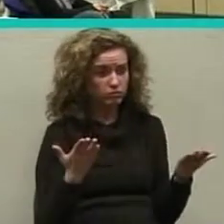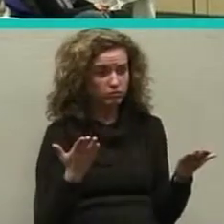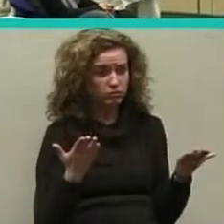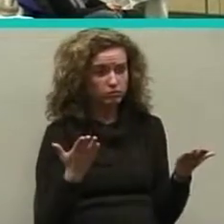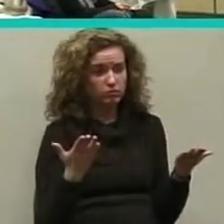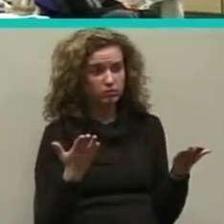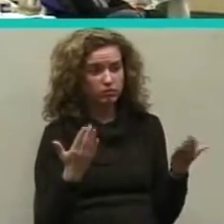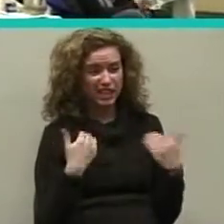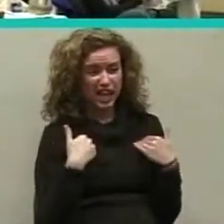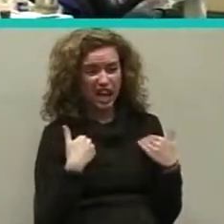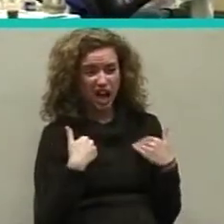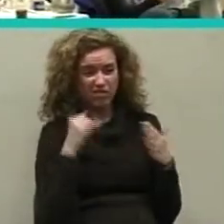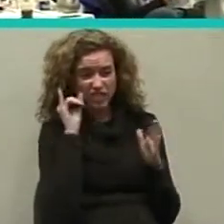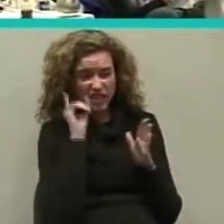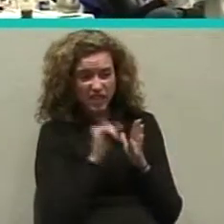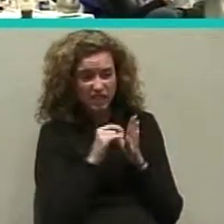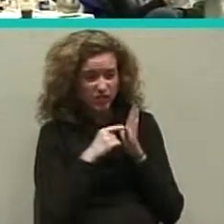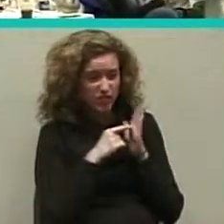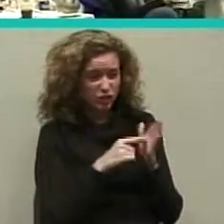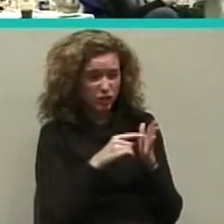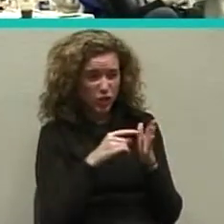Any replacement behaviors identified?